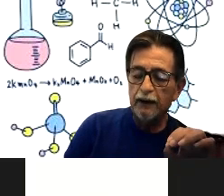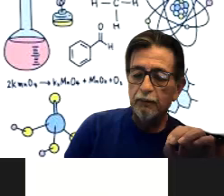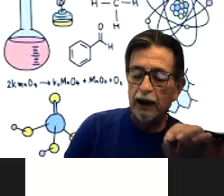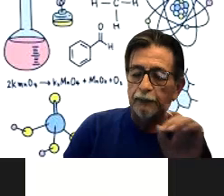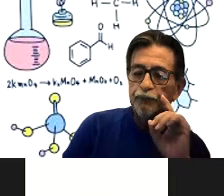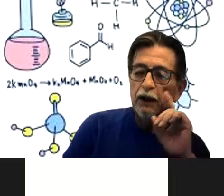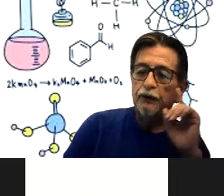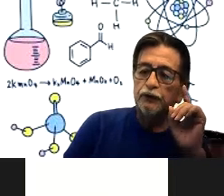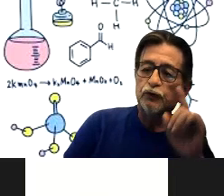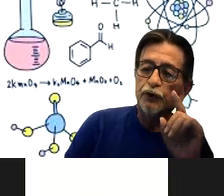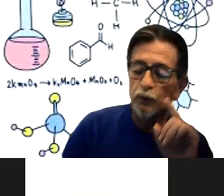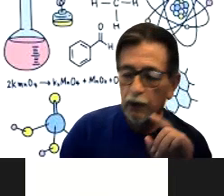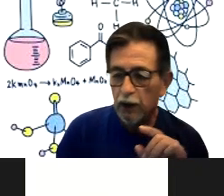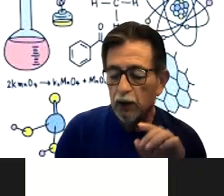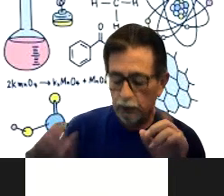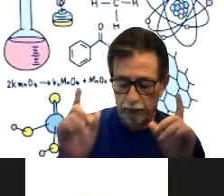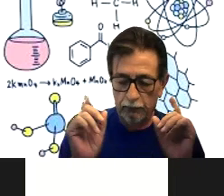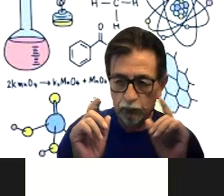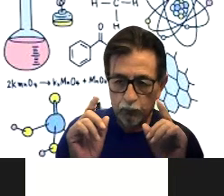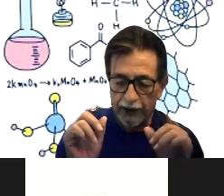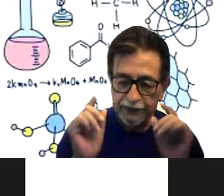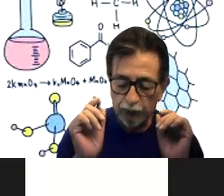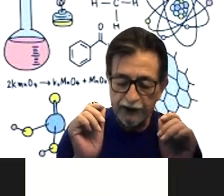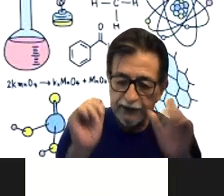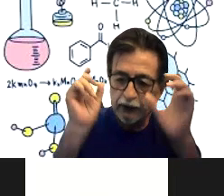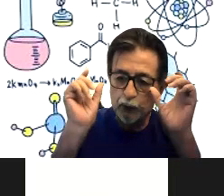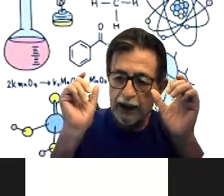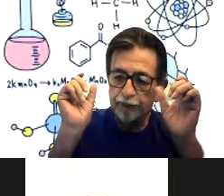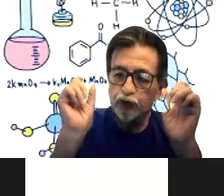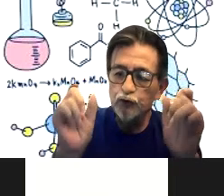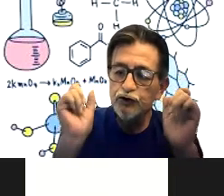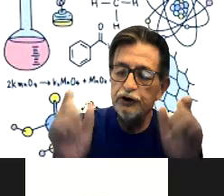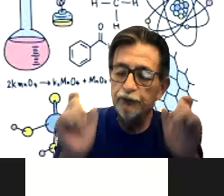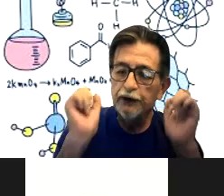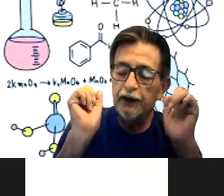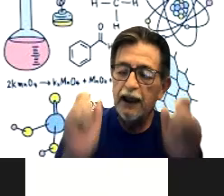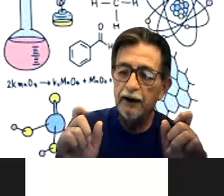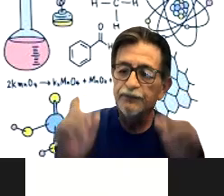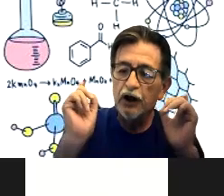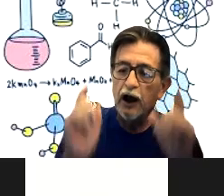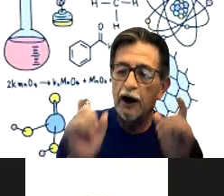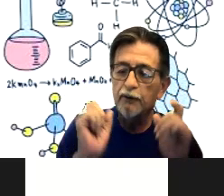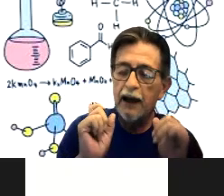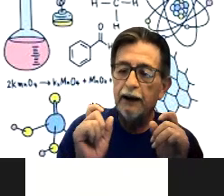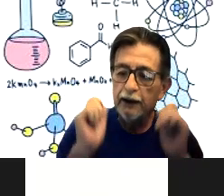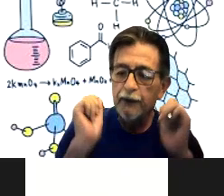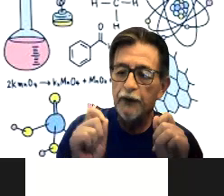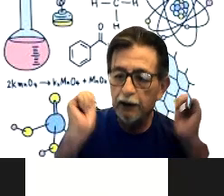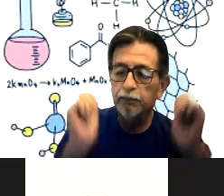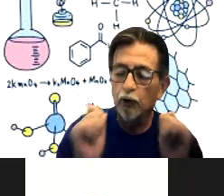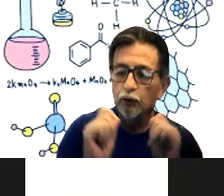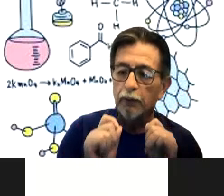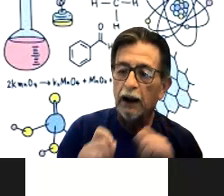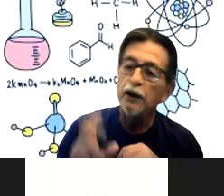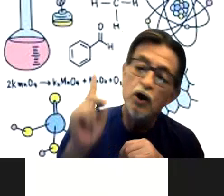With that in mind, there's only, when I said when I have two different atoms automatically